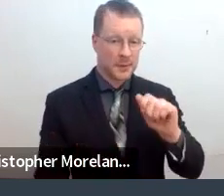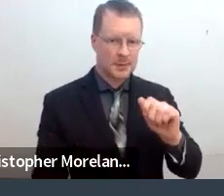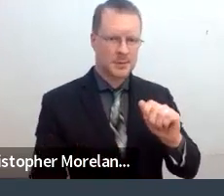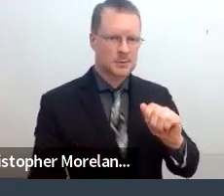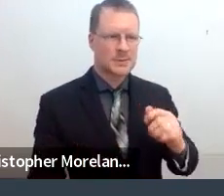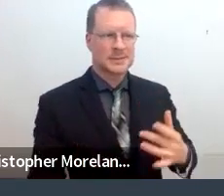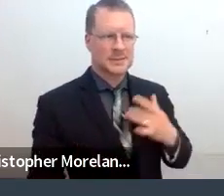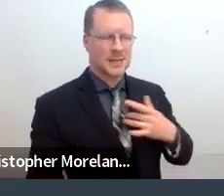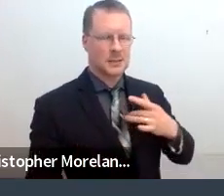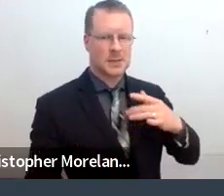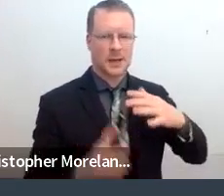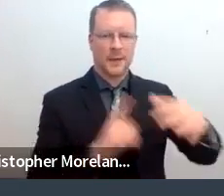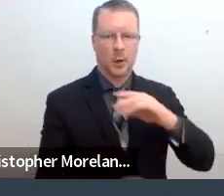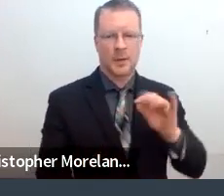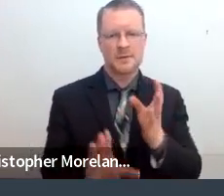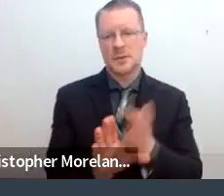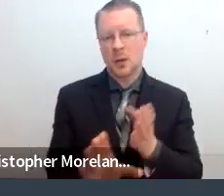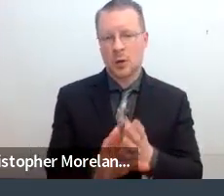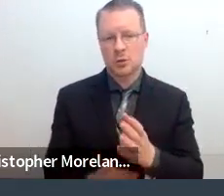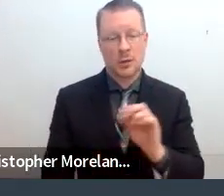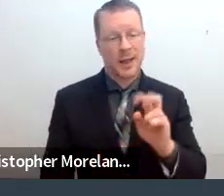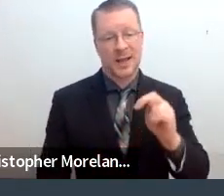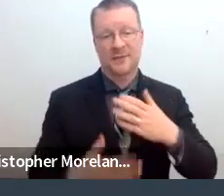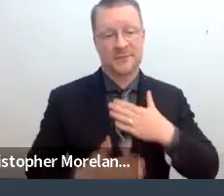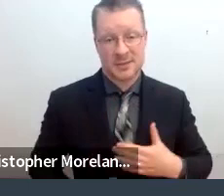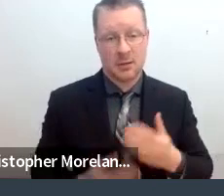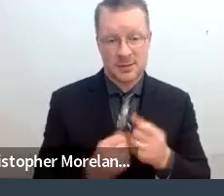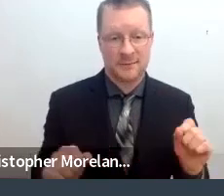How do we ensure that physicians with disabilities